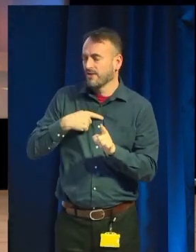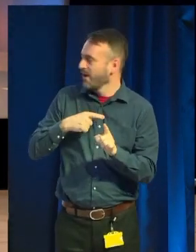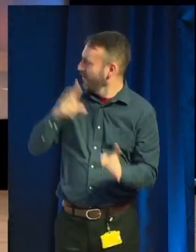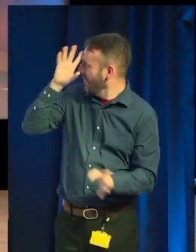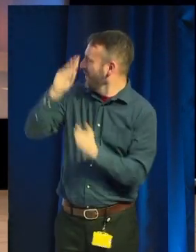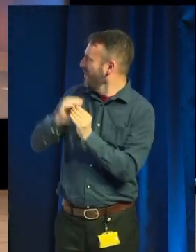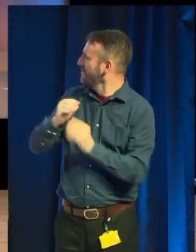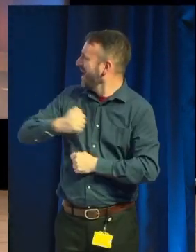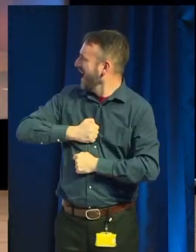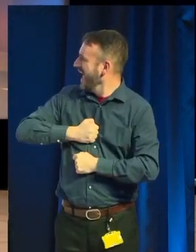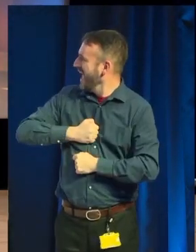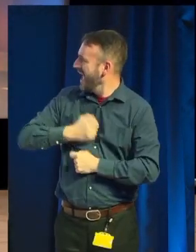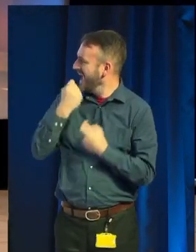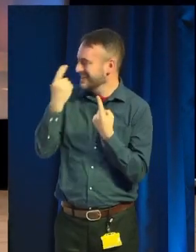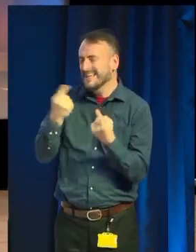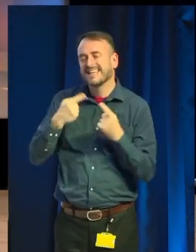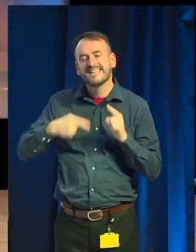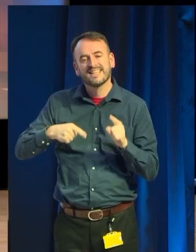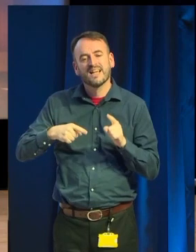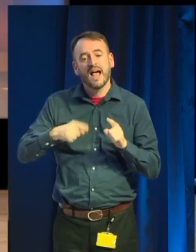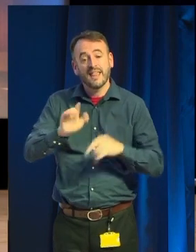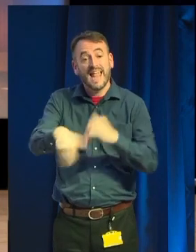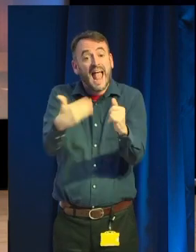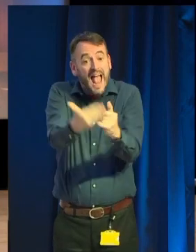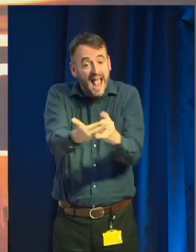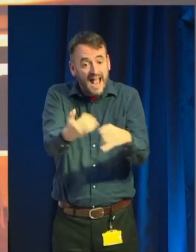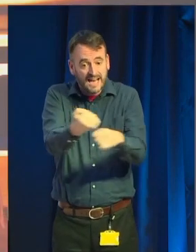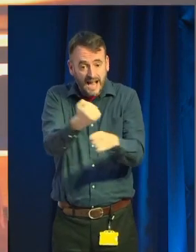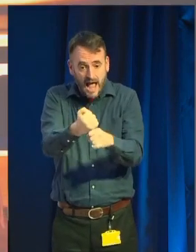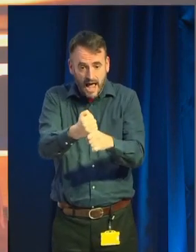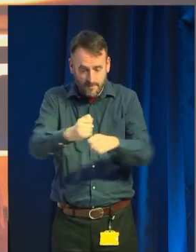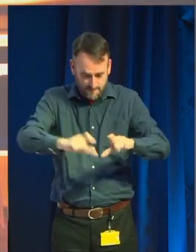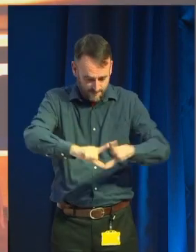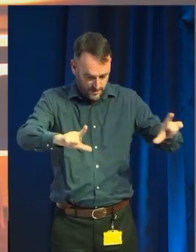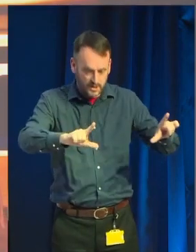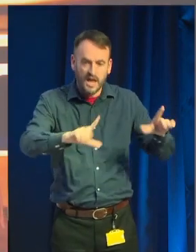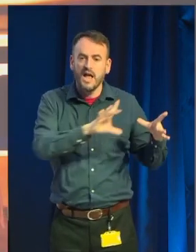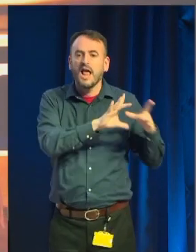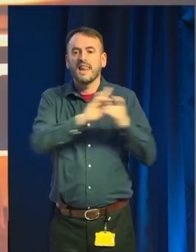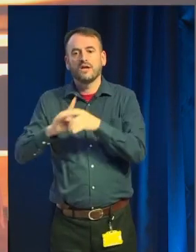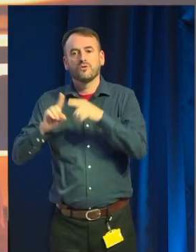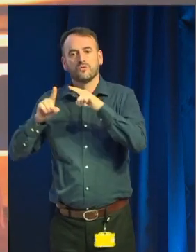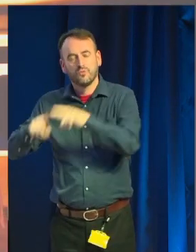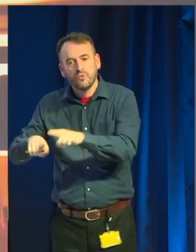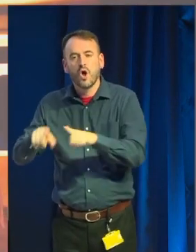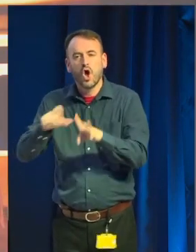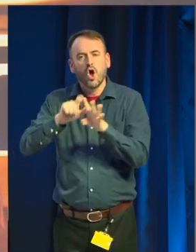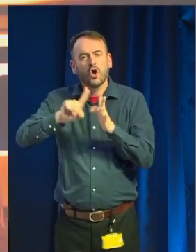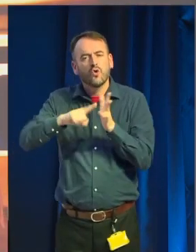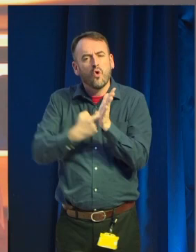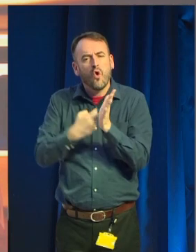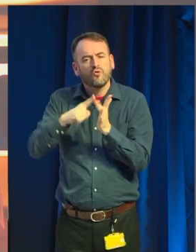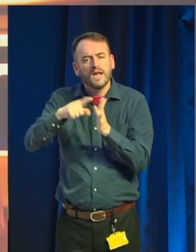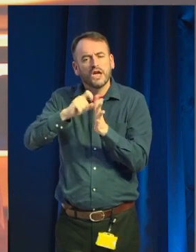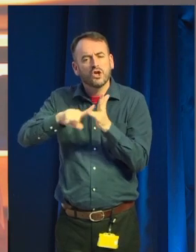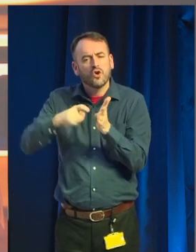to use an image of the end of Doki Doki Literature Club, and it's a visual novel that I'm sure you've played or